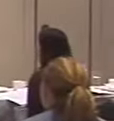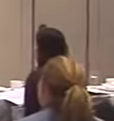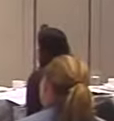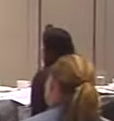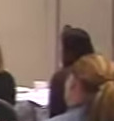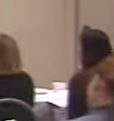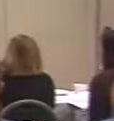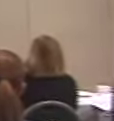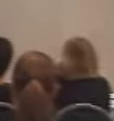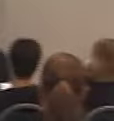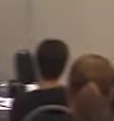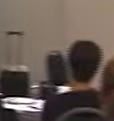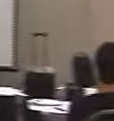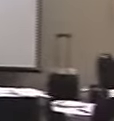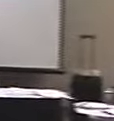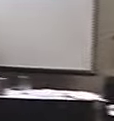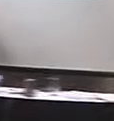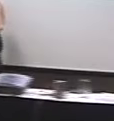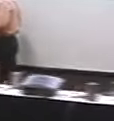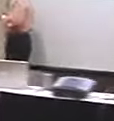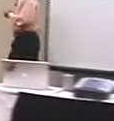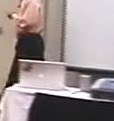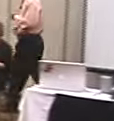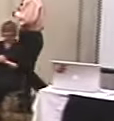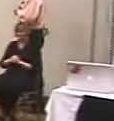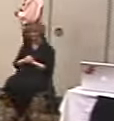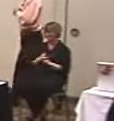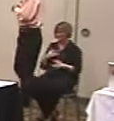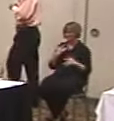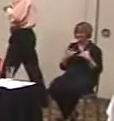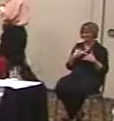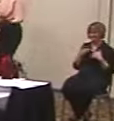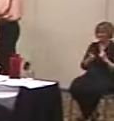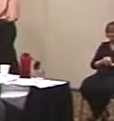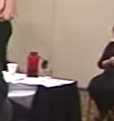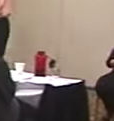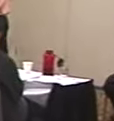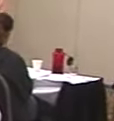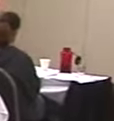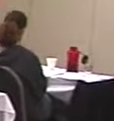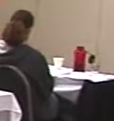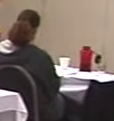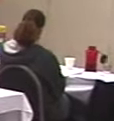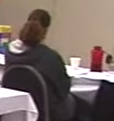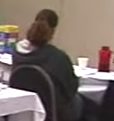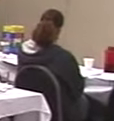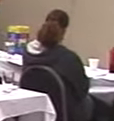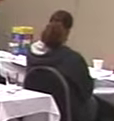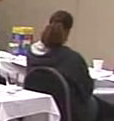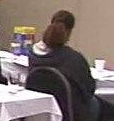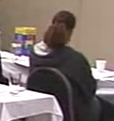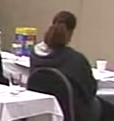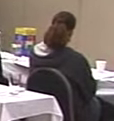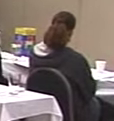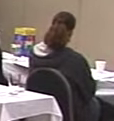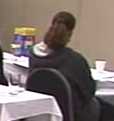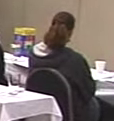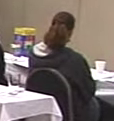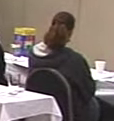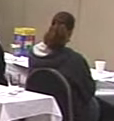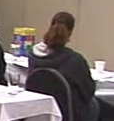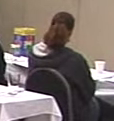He's going to rev up his engine, and he's going to get a running start, and we're going to say, it's not going to work, it's not going to work, and he'll say,